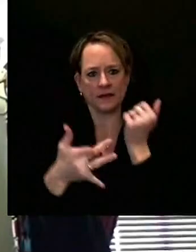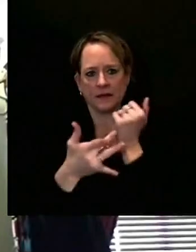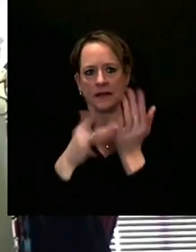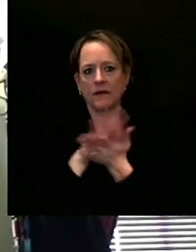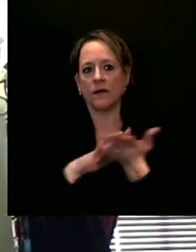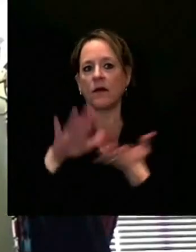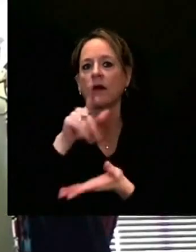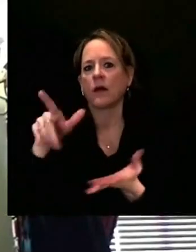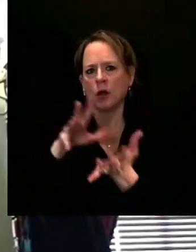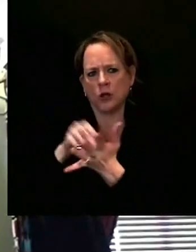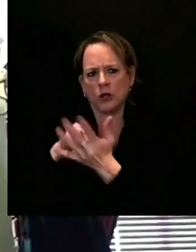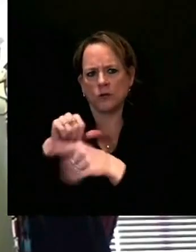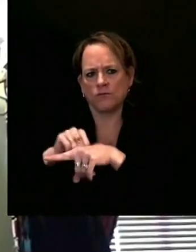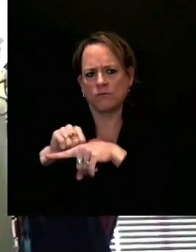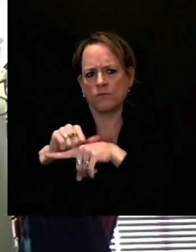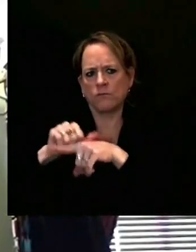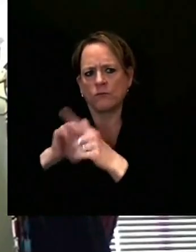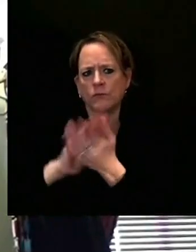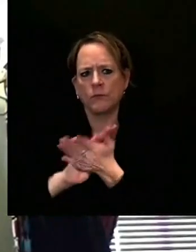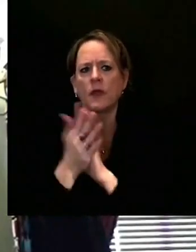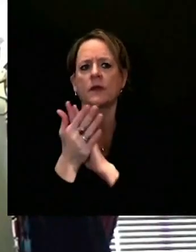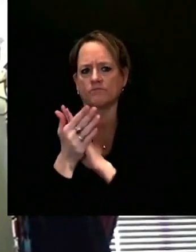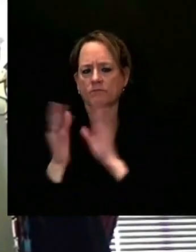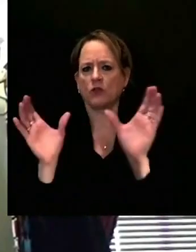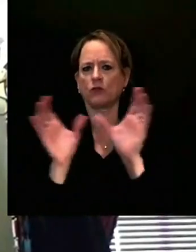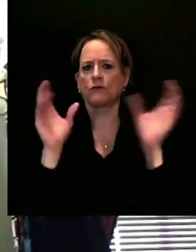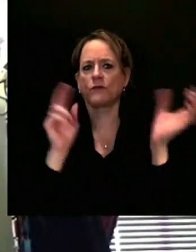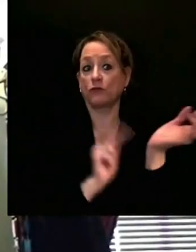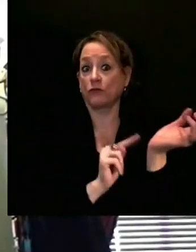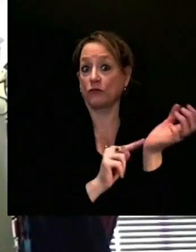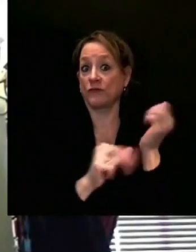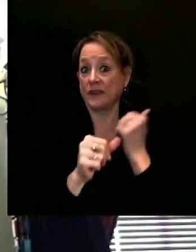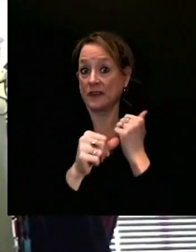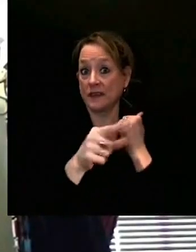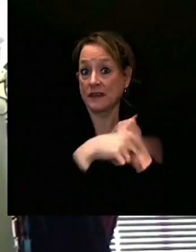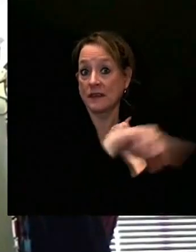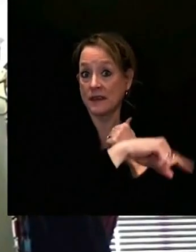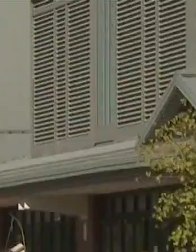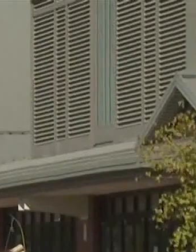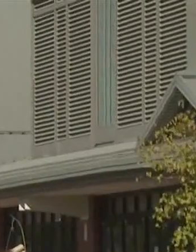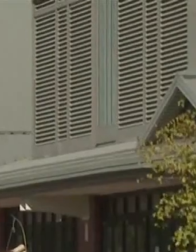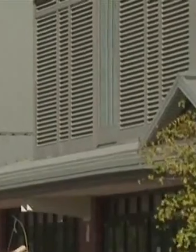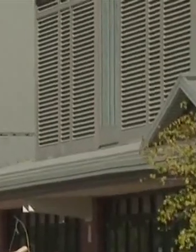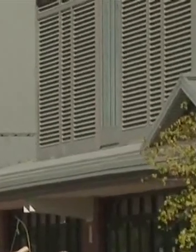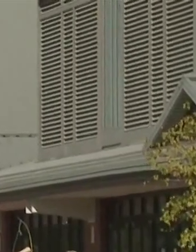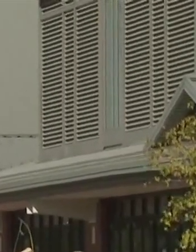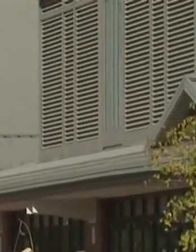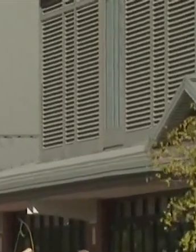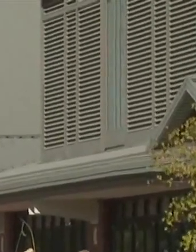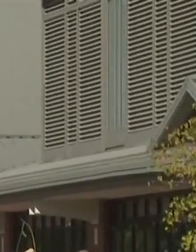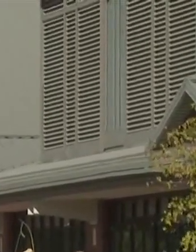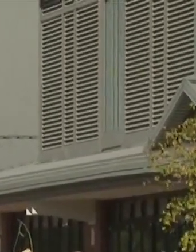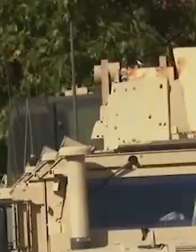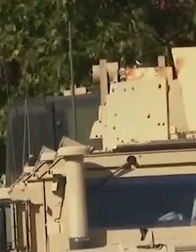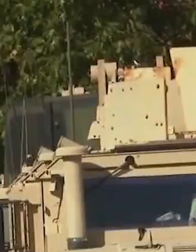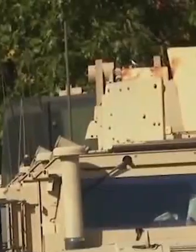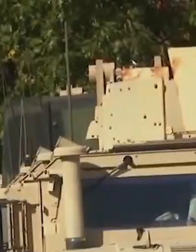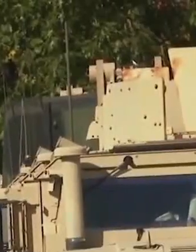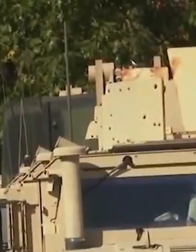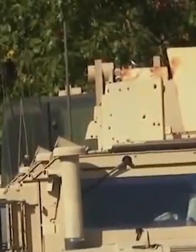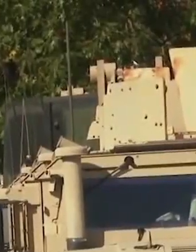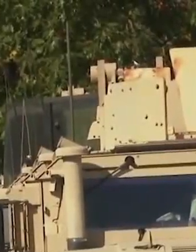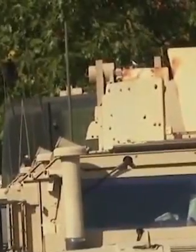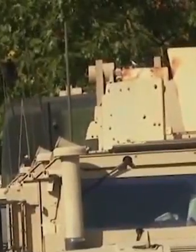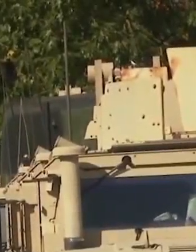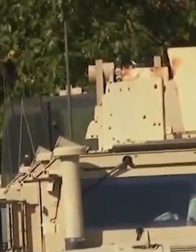of staffing relief will allow skilled nursing facilities to open up 200 or more beds. And starting next week, a thousand military